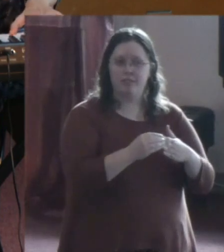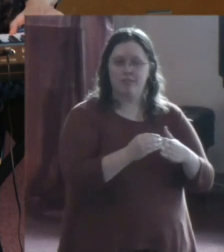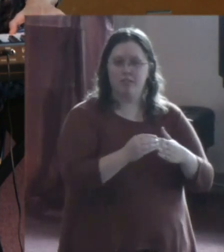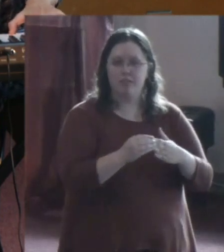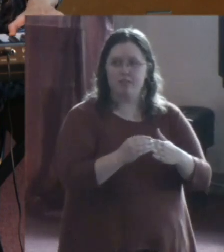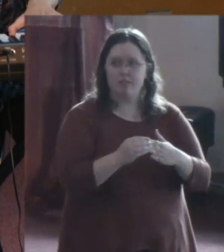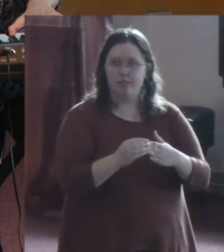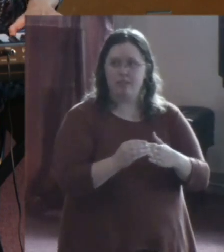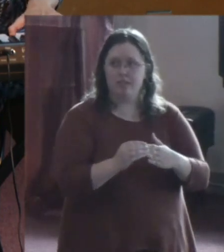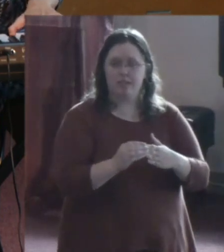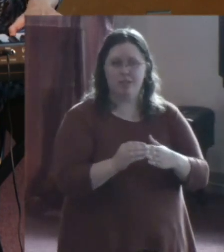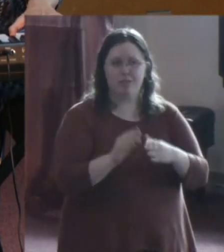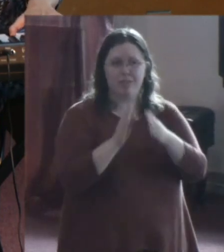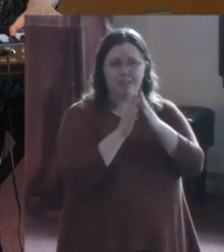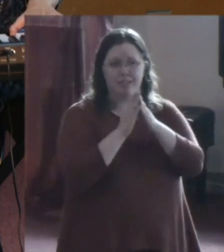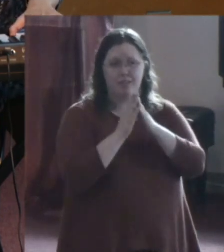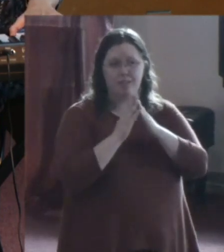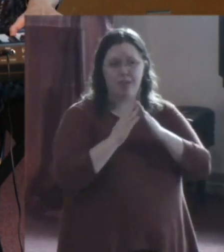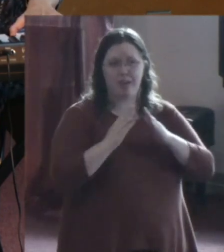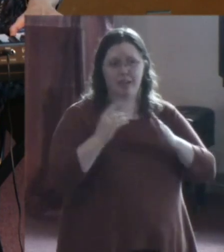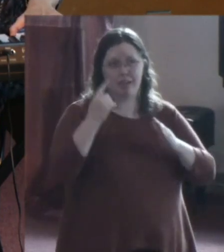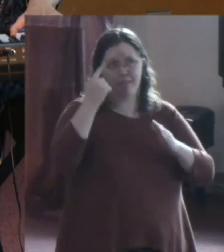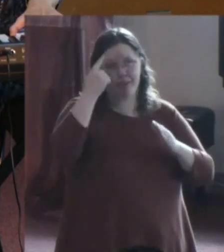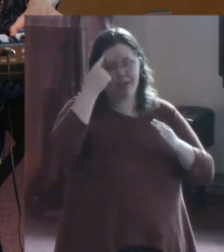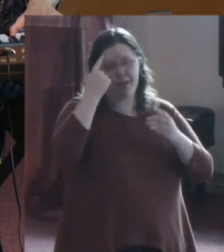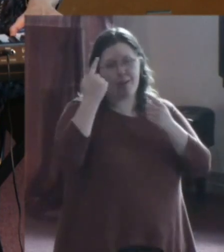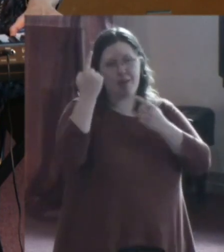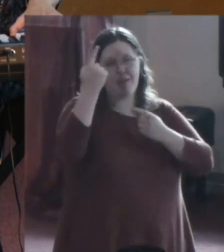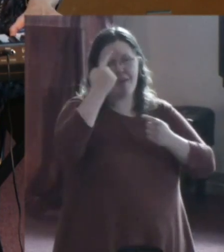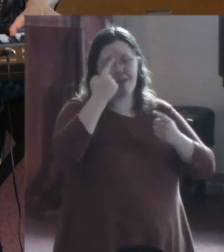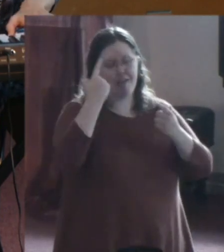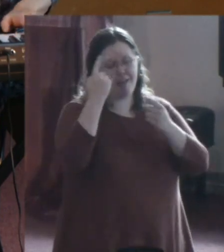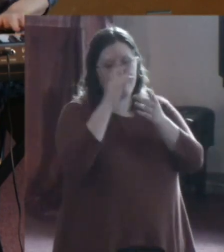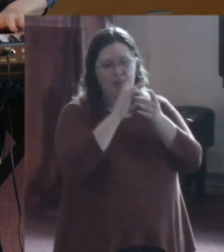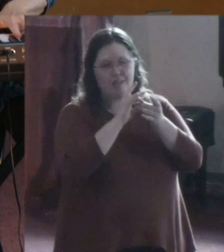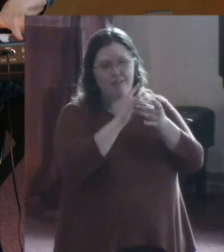quiet mind.